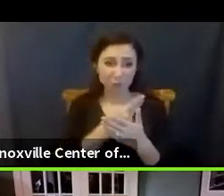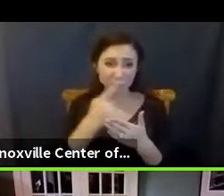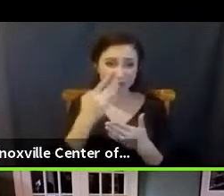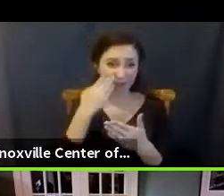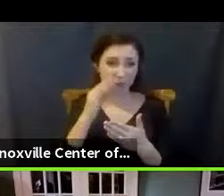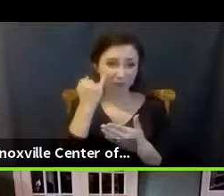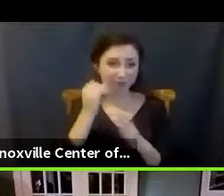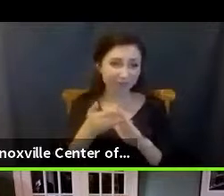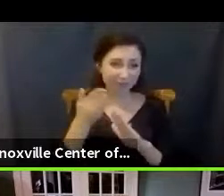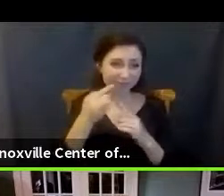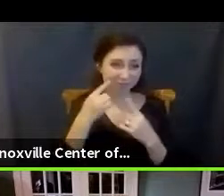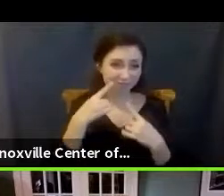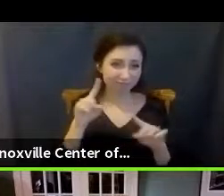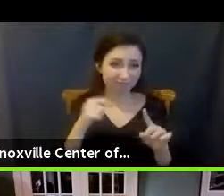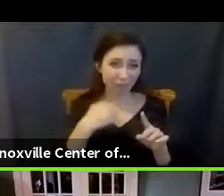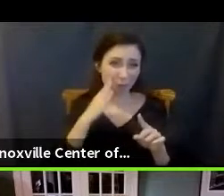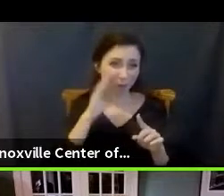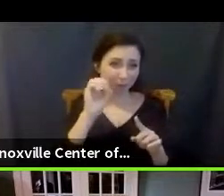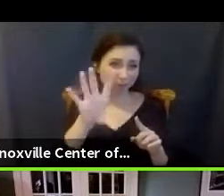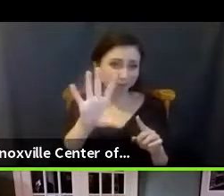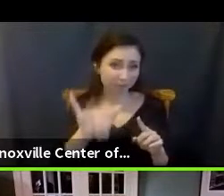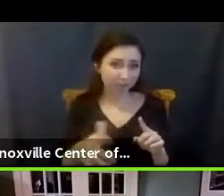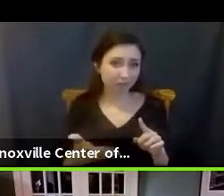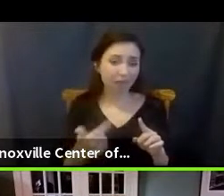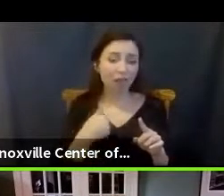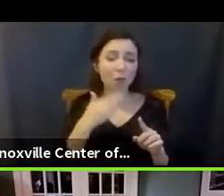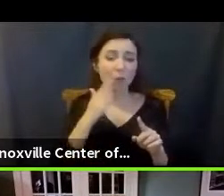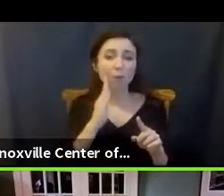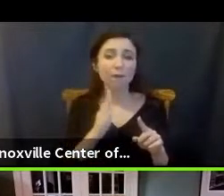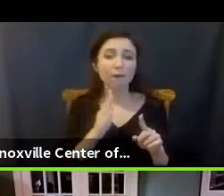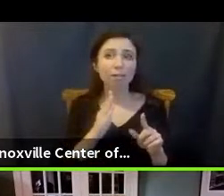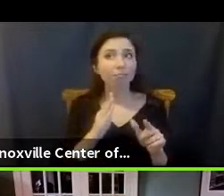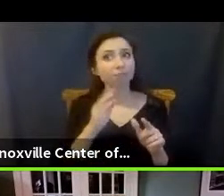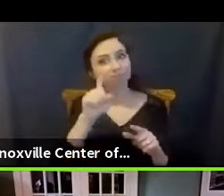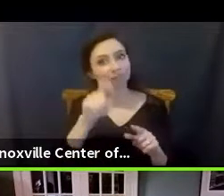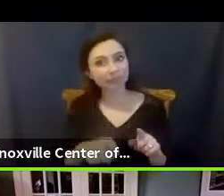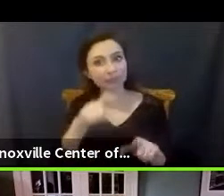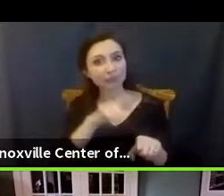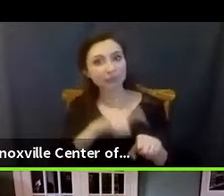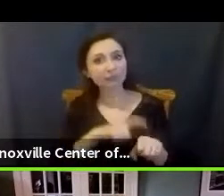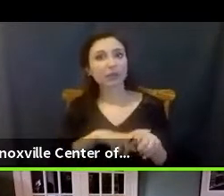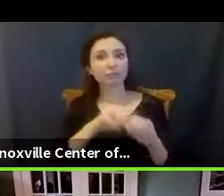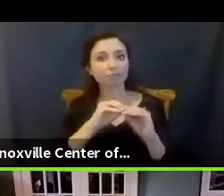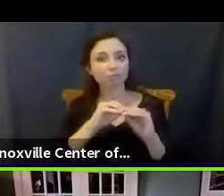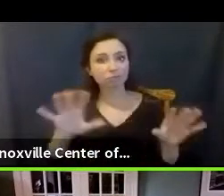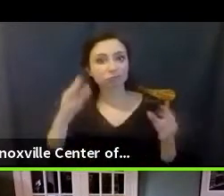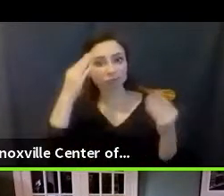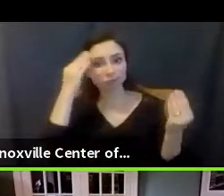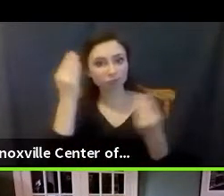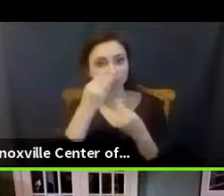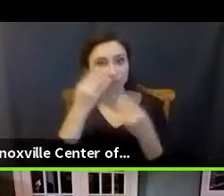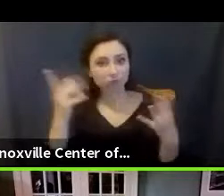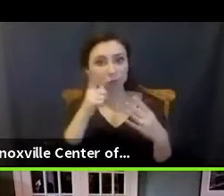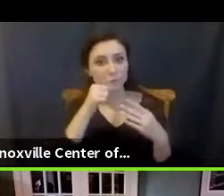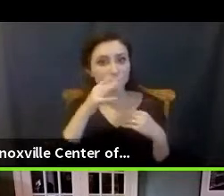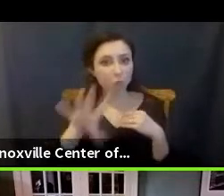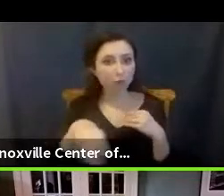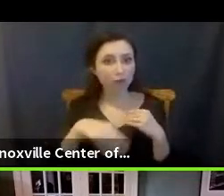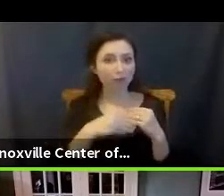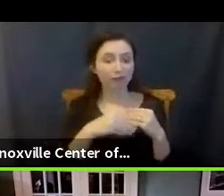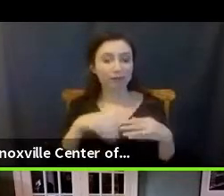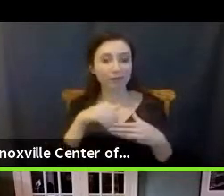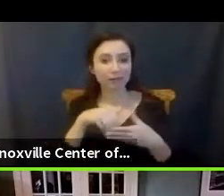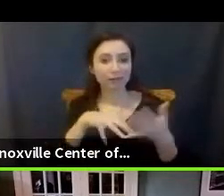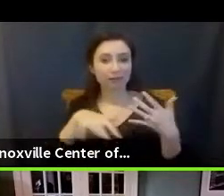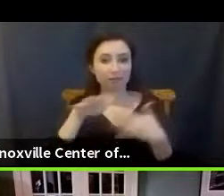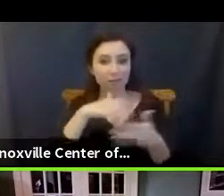productive that is. I'll just throw that out there because it's going to take time to get the word out to who's added in the